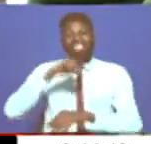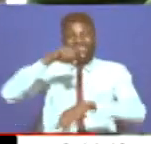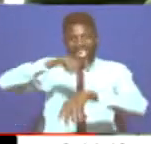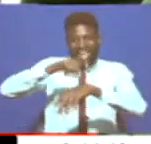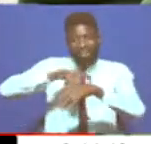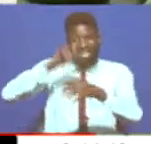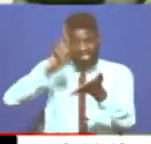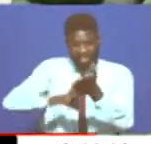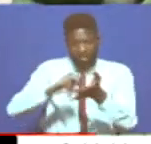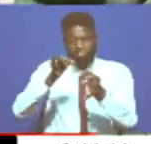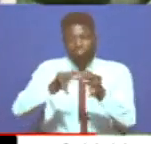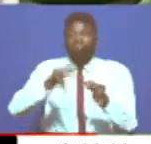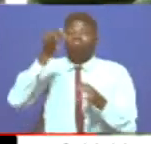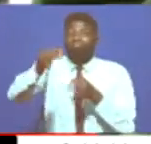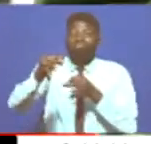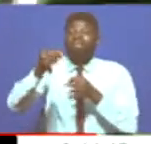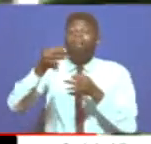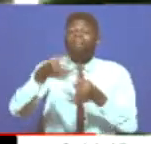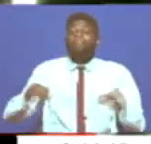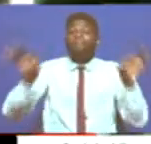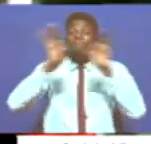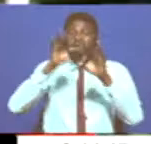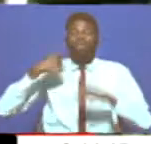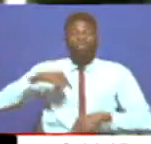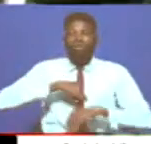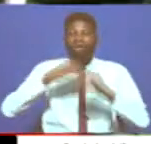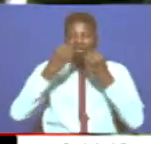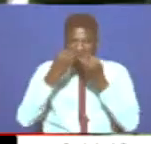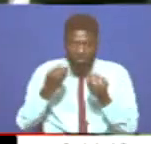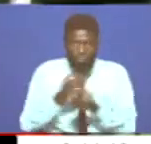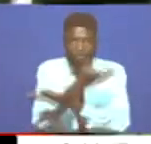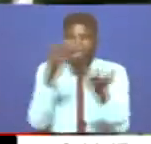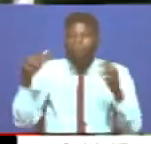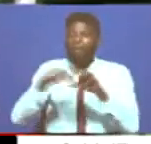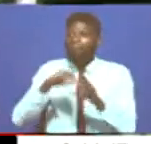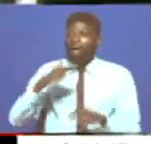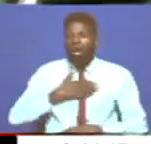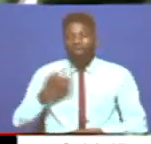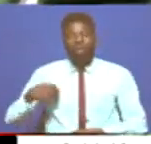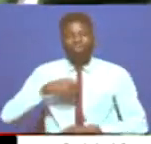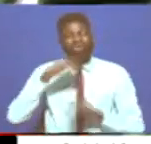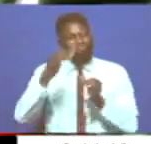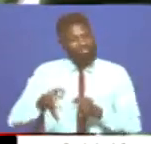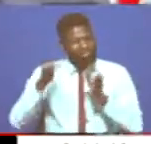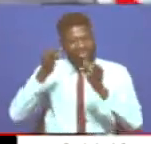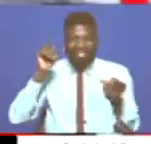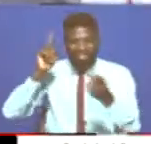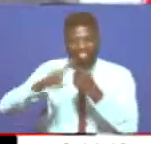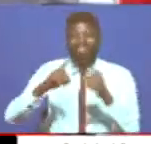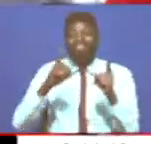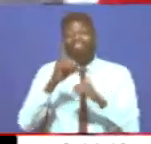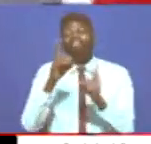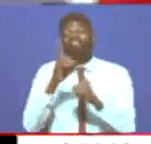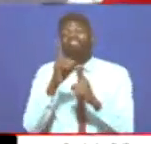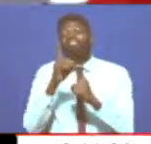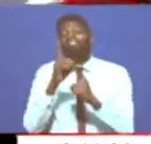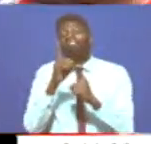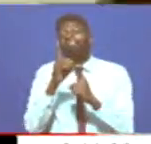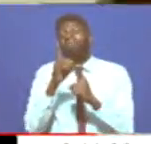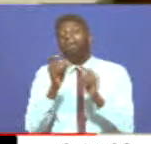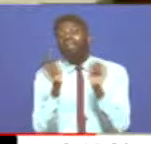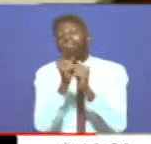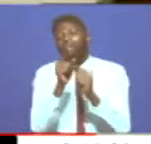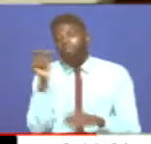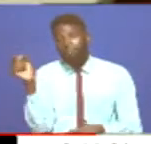it is important that we inform our members that we now have extended it to the 4th to the 11th of March.